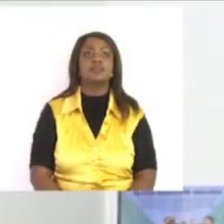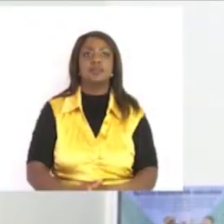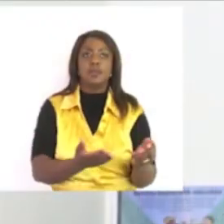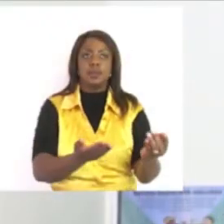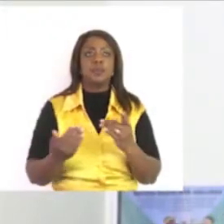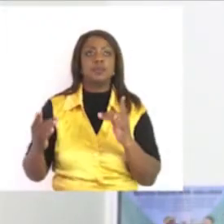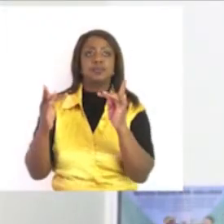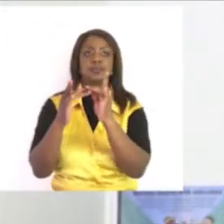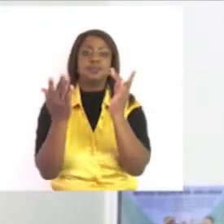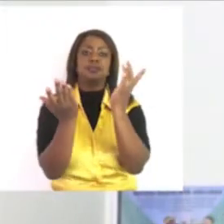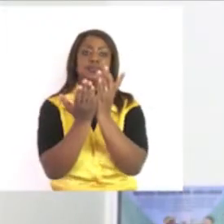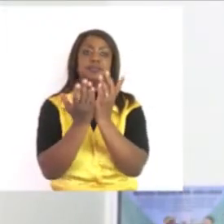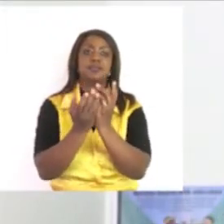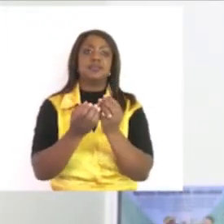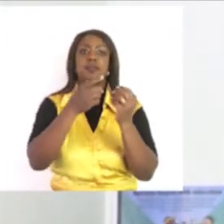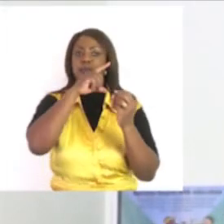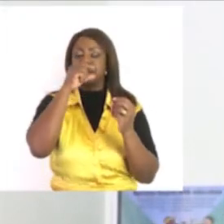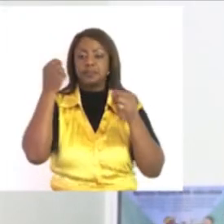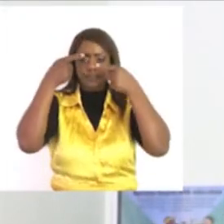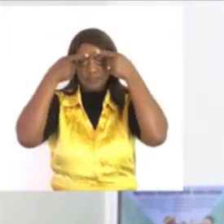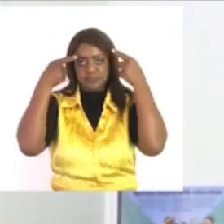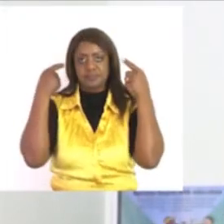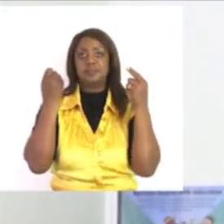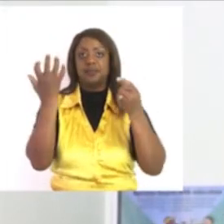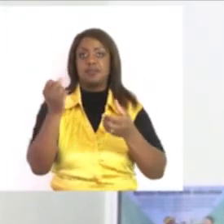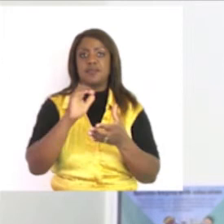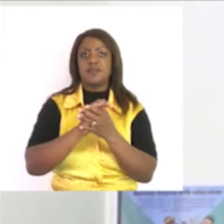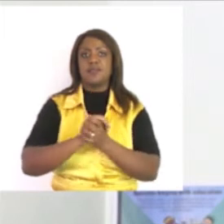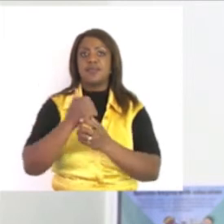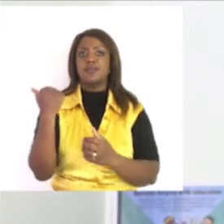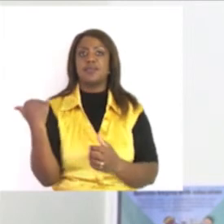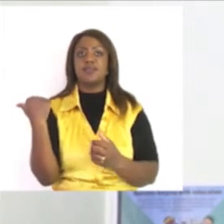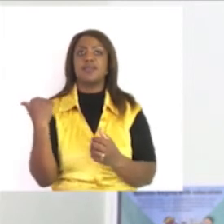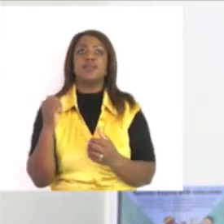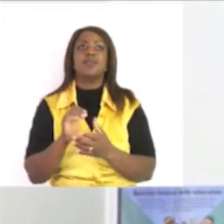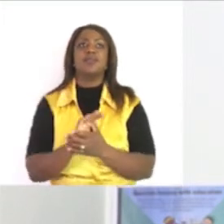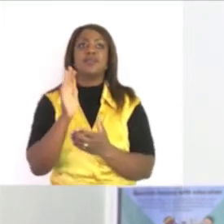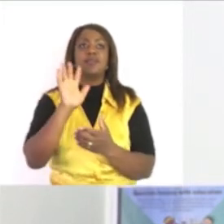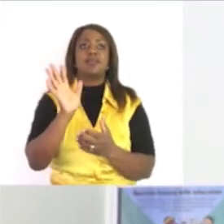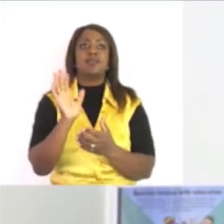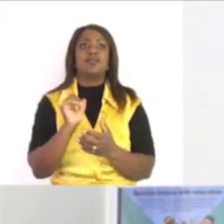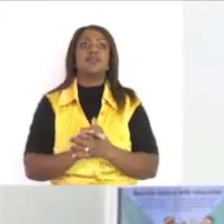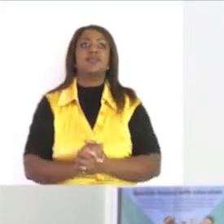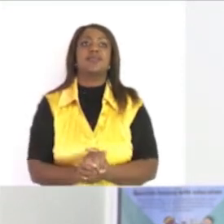Welcome to My Zone Online School. My name is Mr. Dumi, and welcome Clarice.